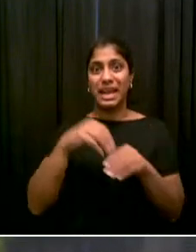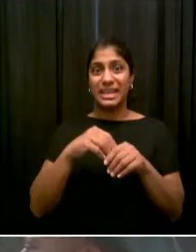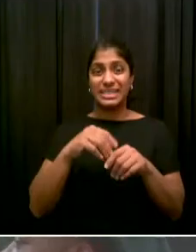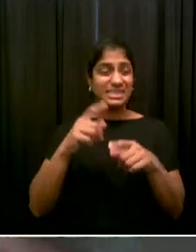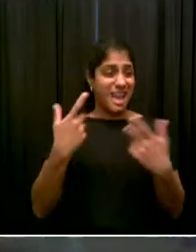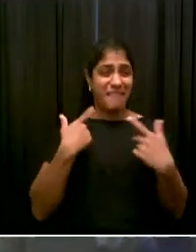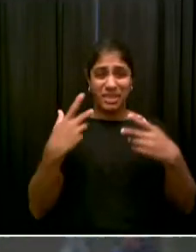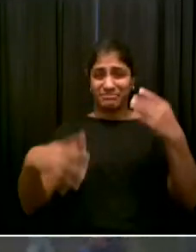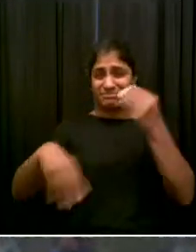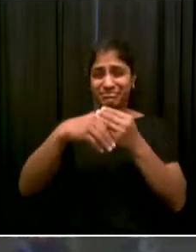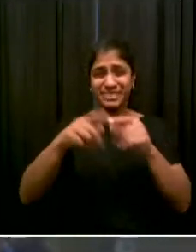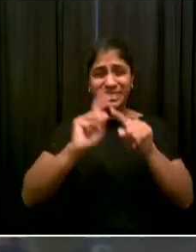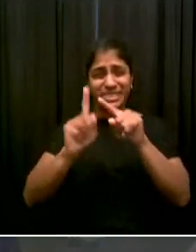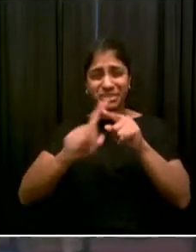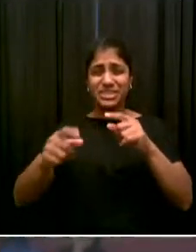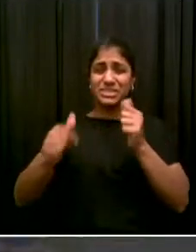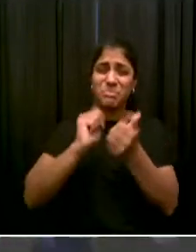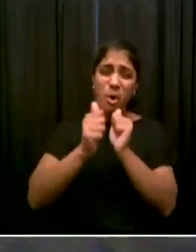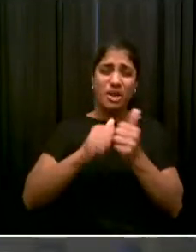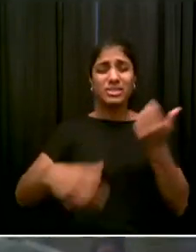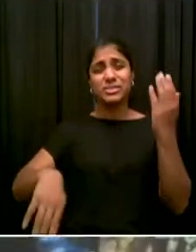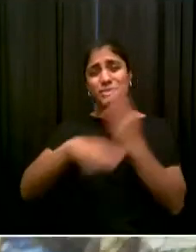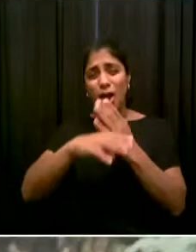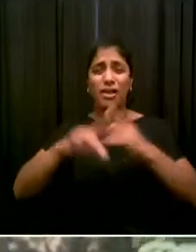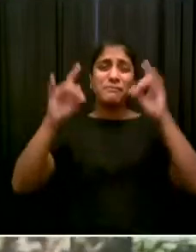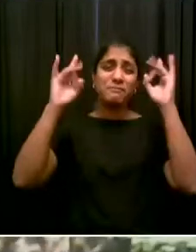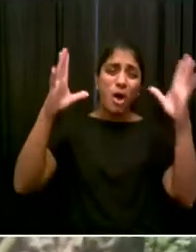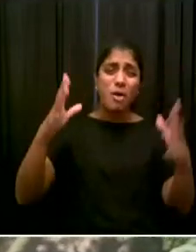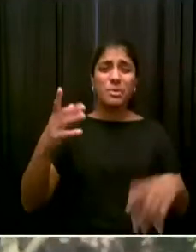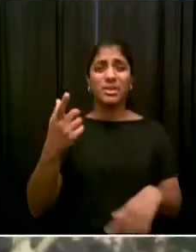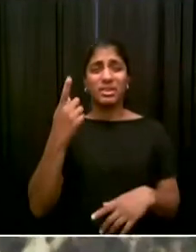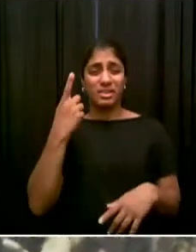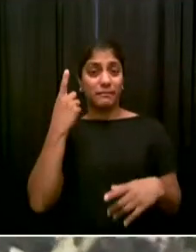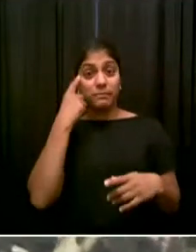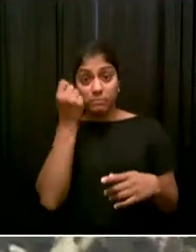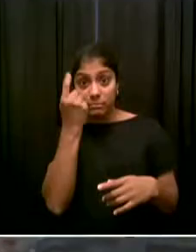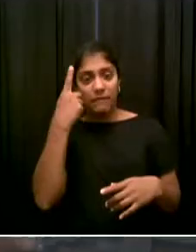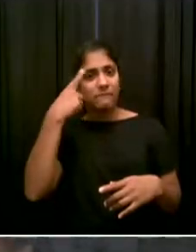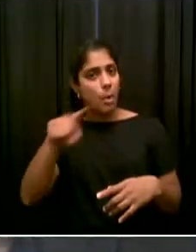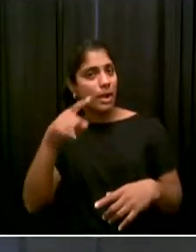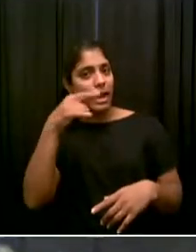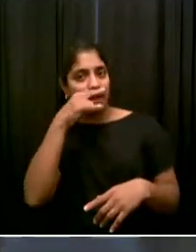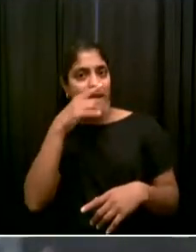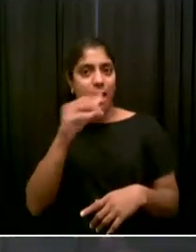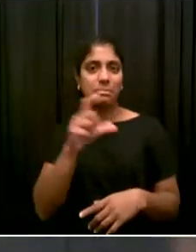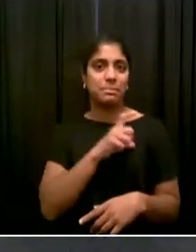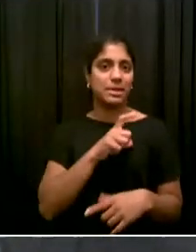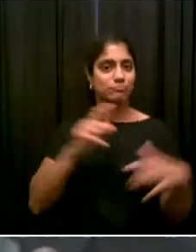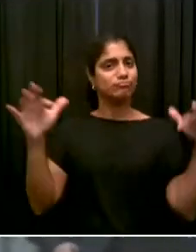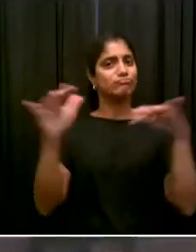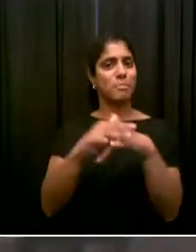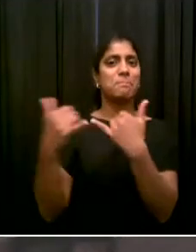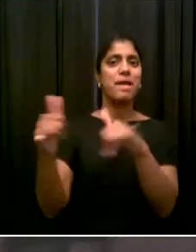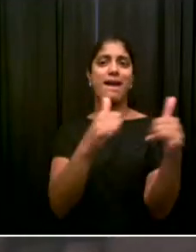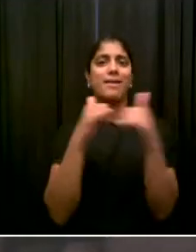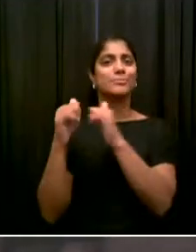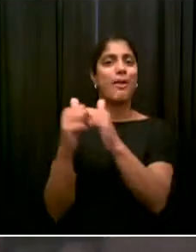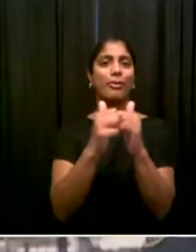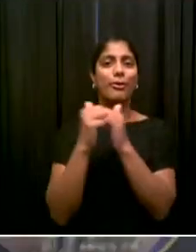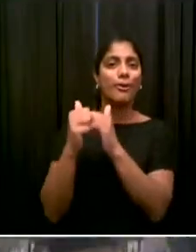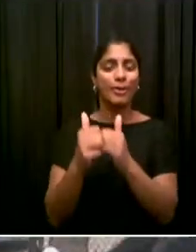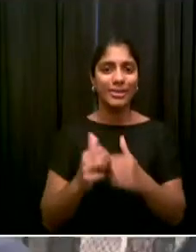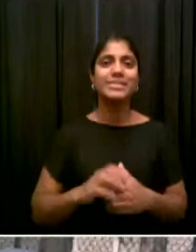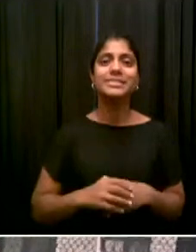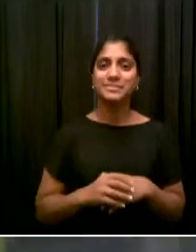together. What we hear from our community partners is it's very simple. If you build it, they will come. In particular, the kids will